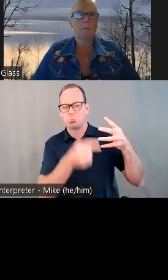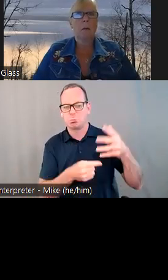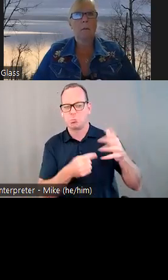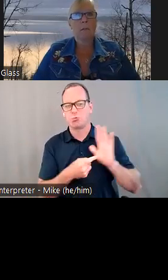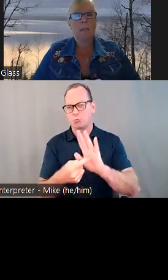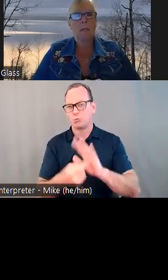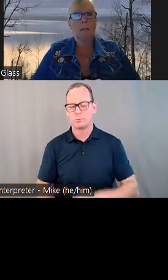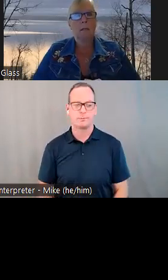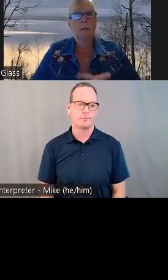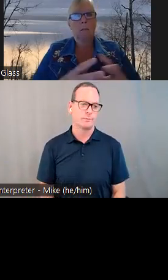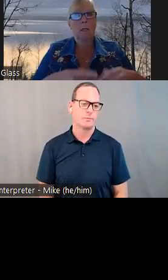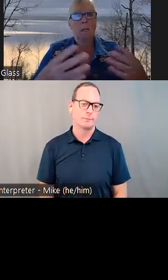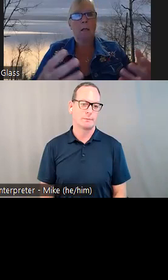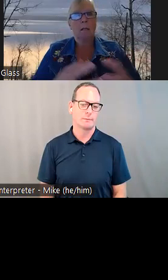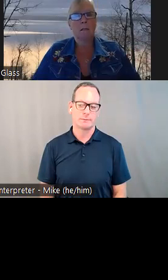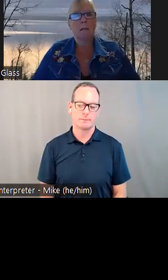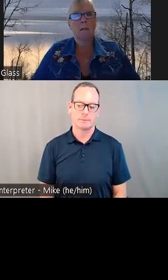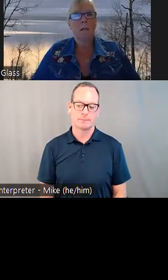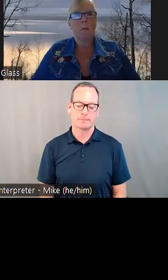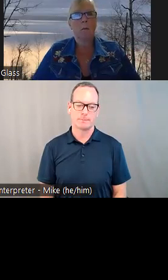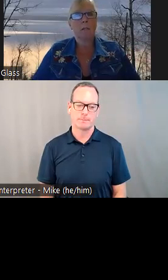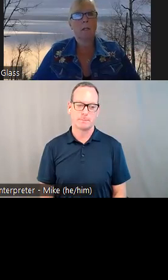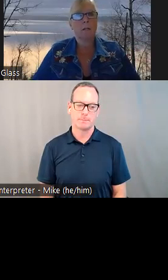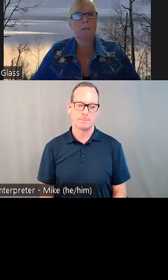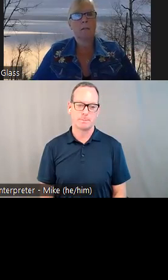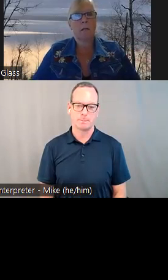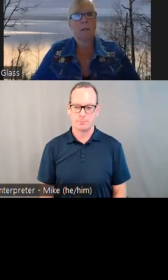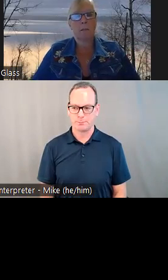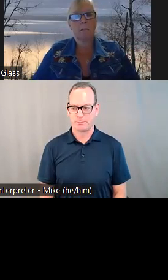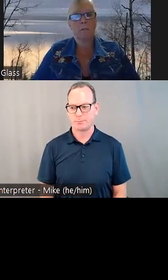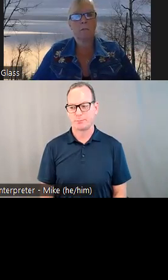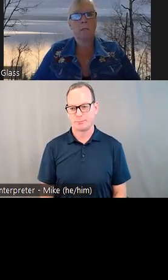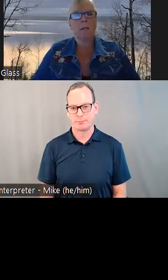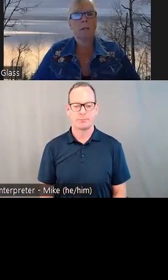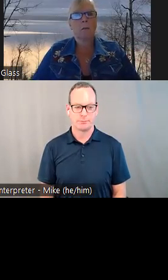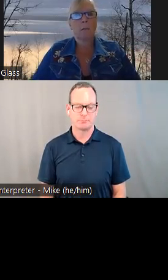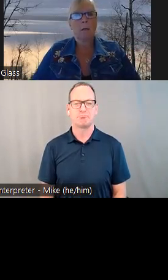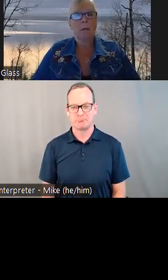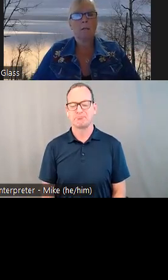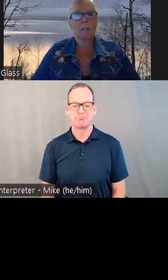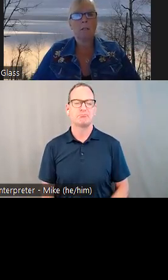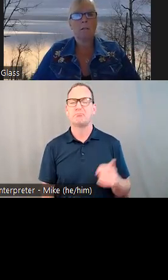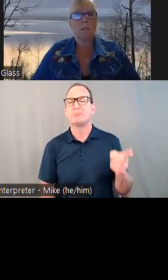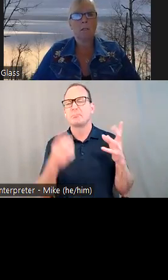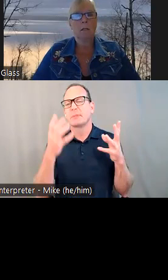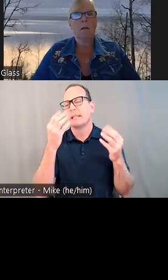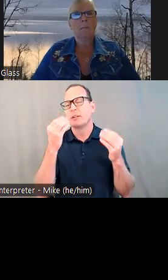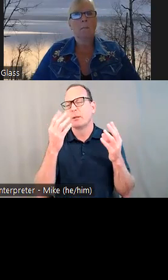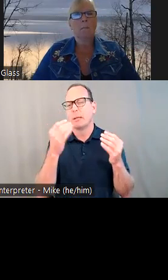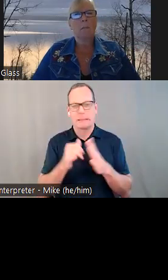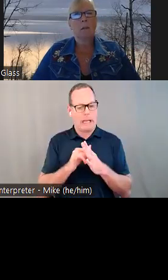our pop-up PD committee and how we work together to develop some free webinars each